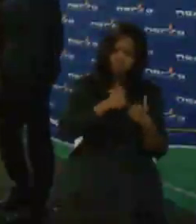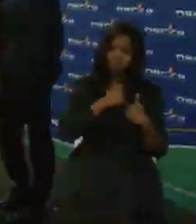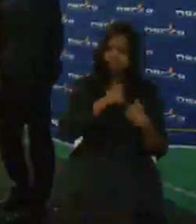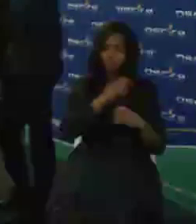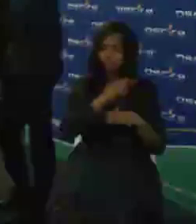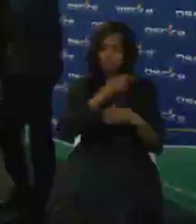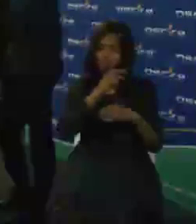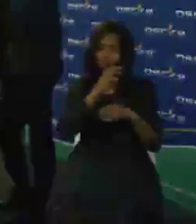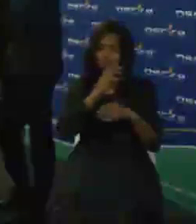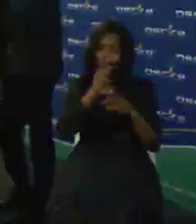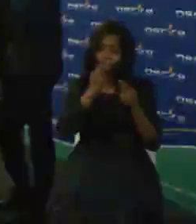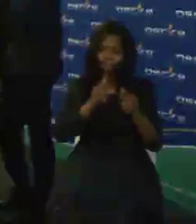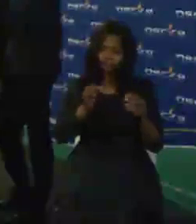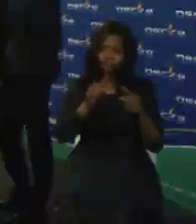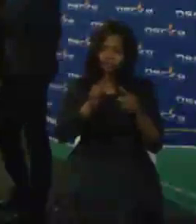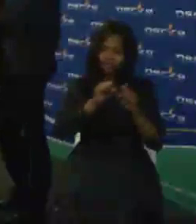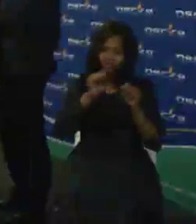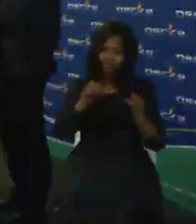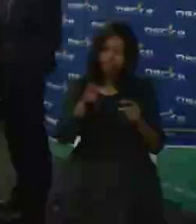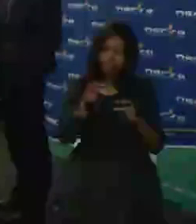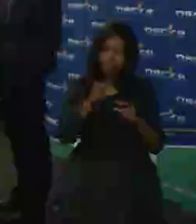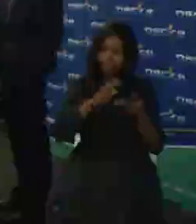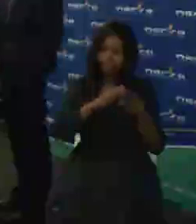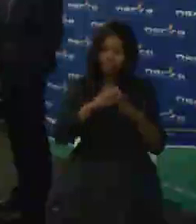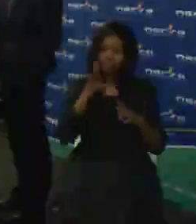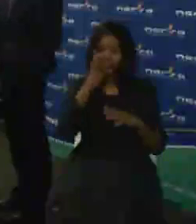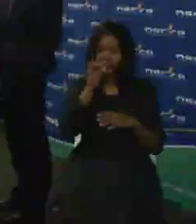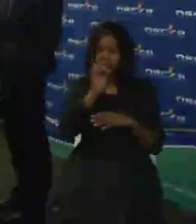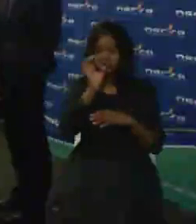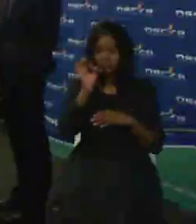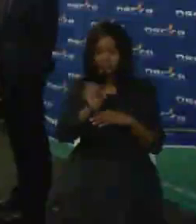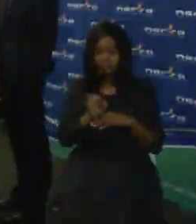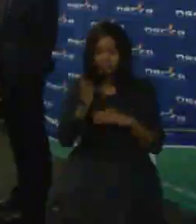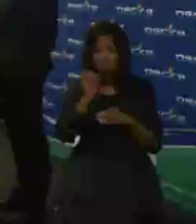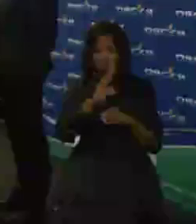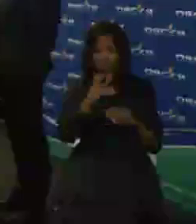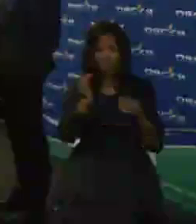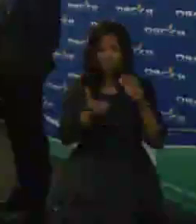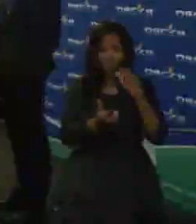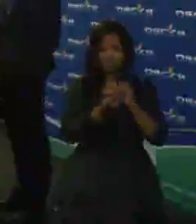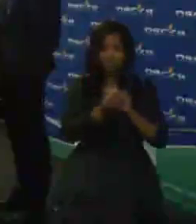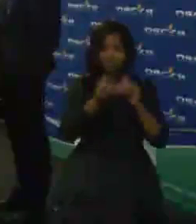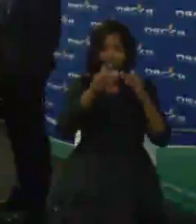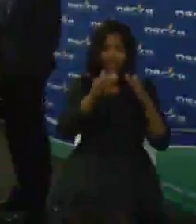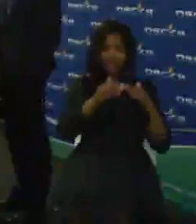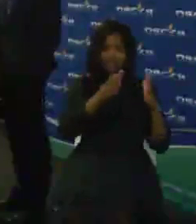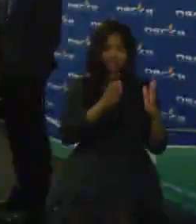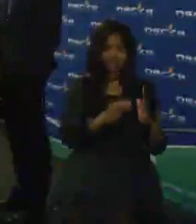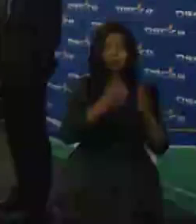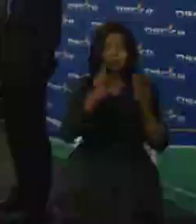society represent 40% of their total household expenditure.